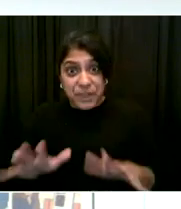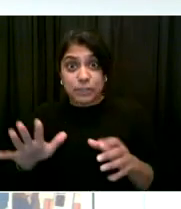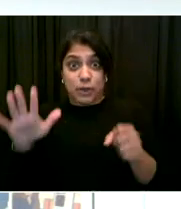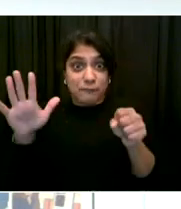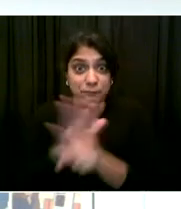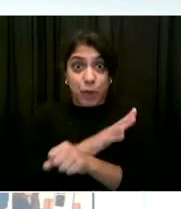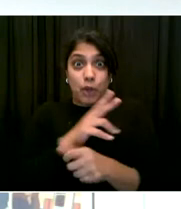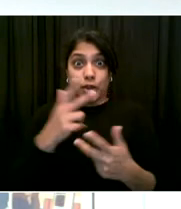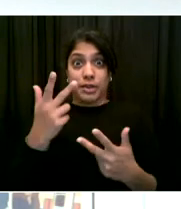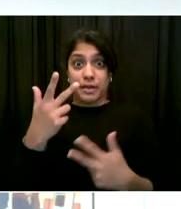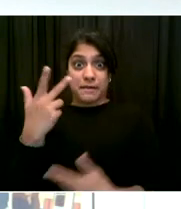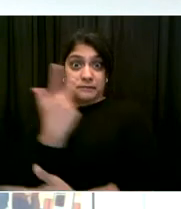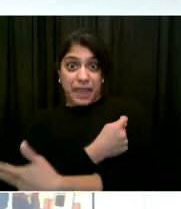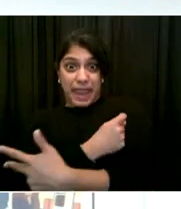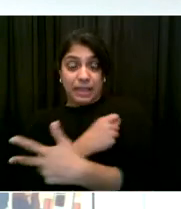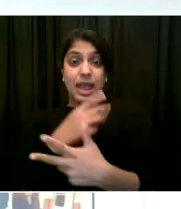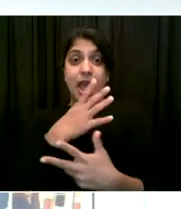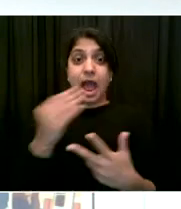high-risk categories,